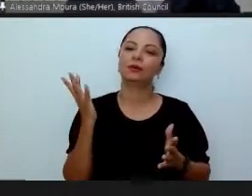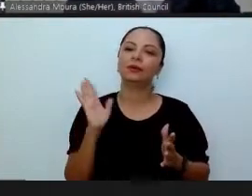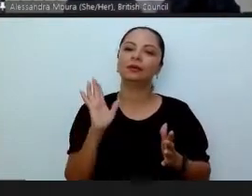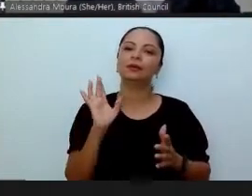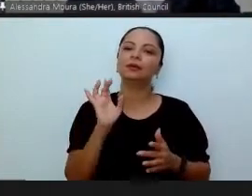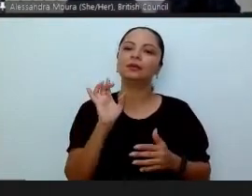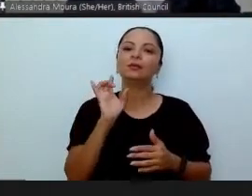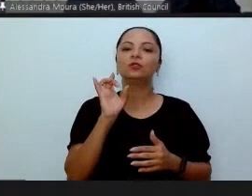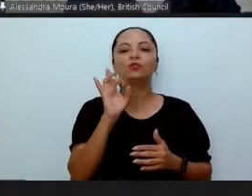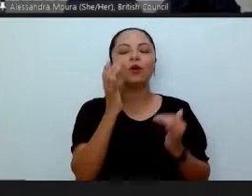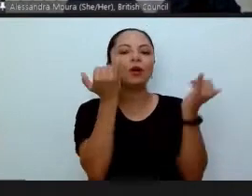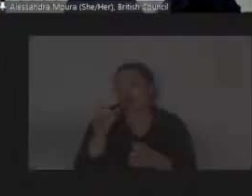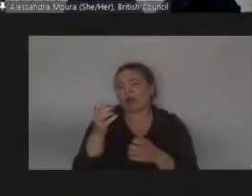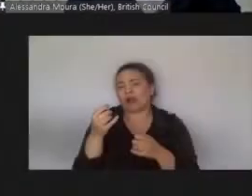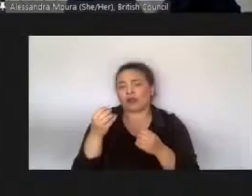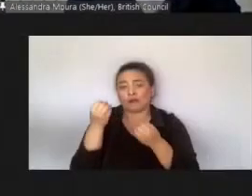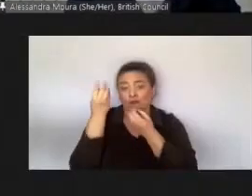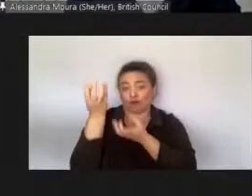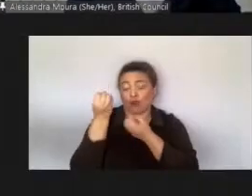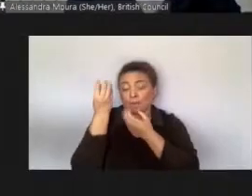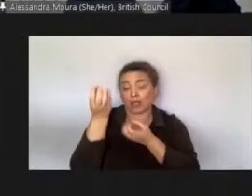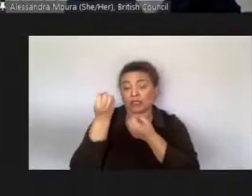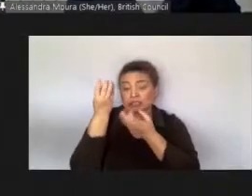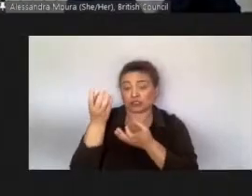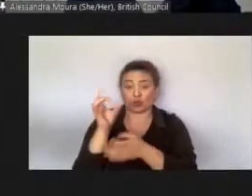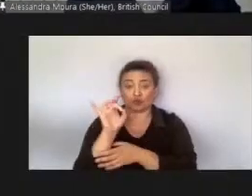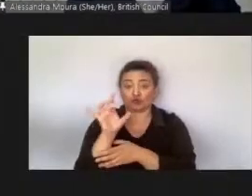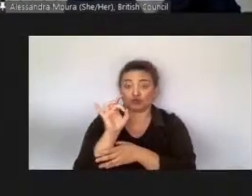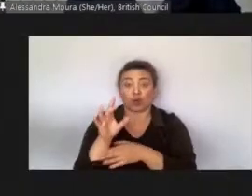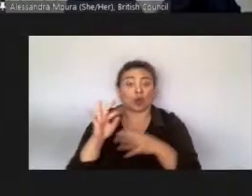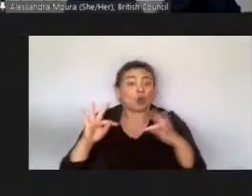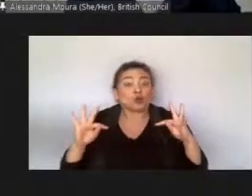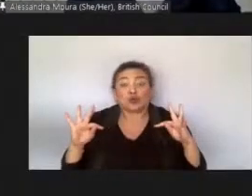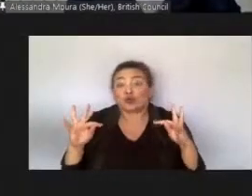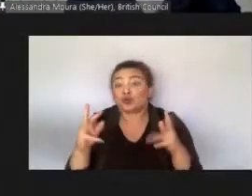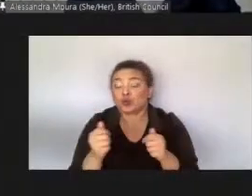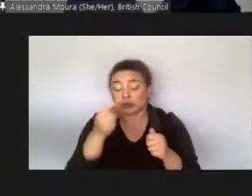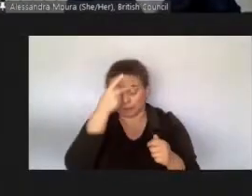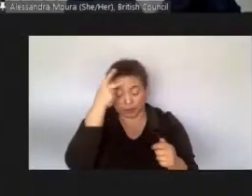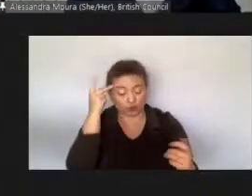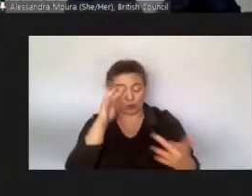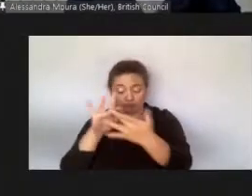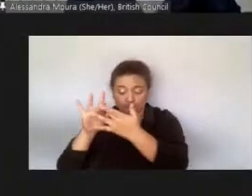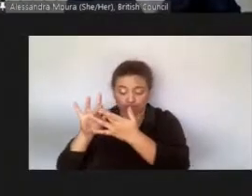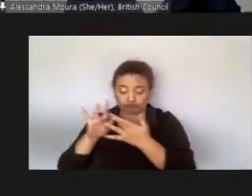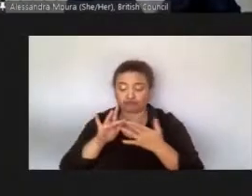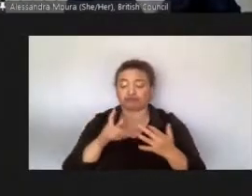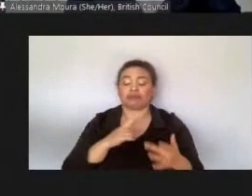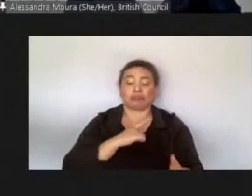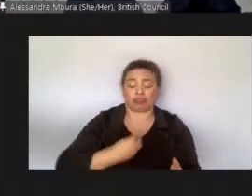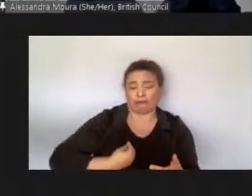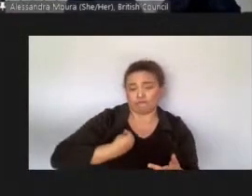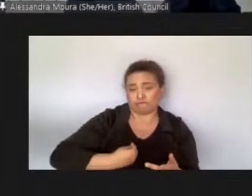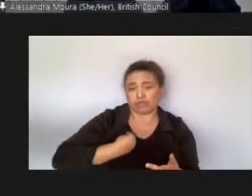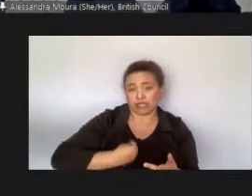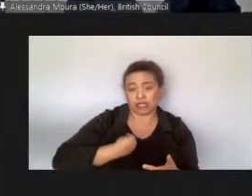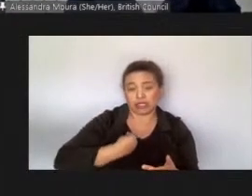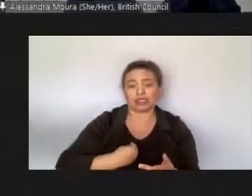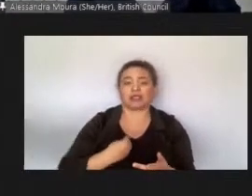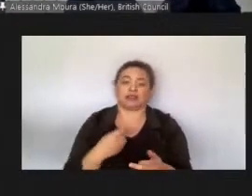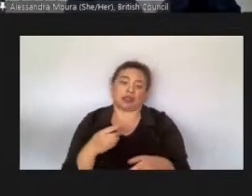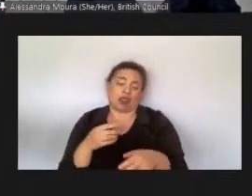it's actually all of the people you meet in between the conference sessions. That's a face-to-face conference, of course,